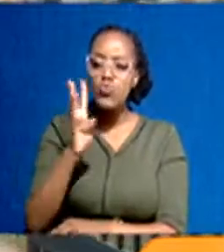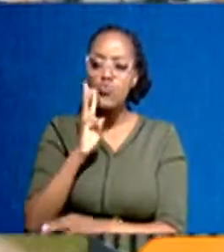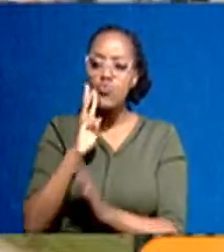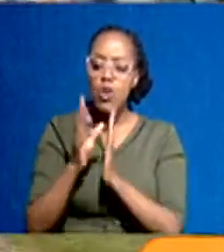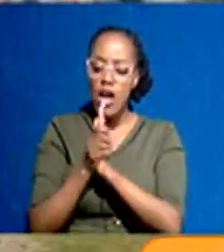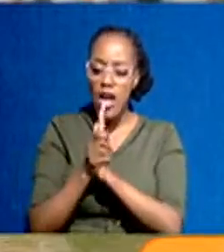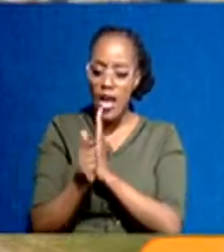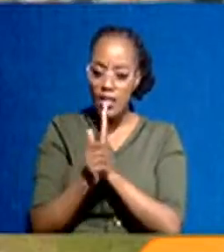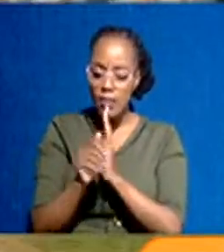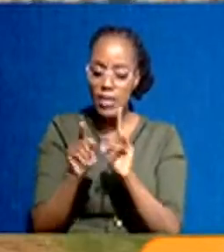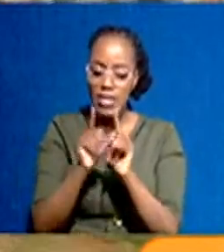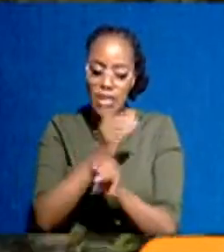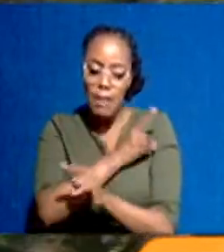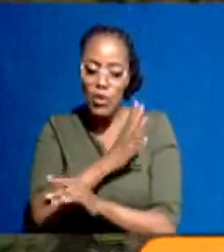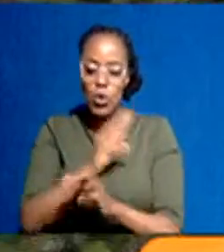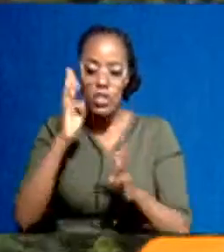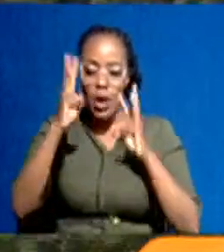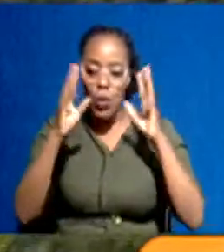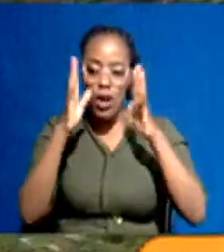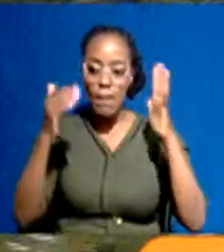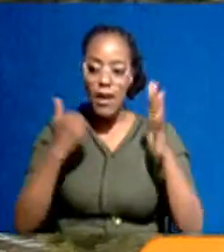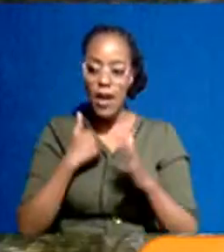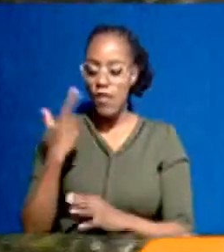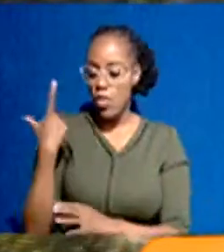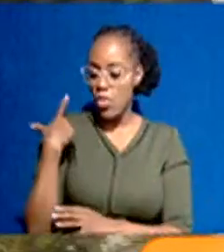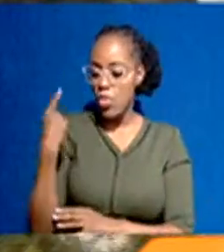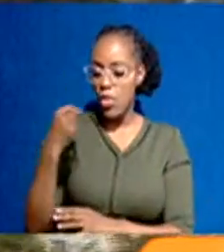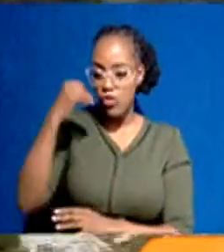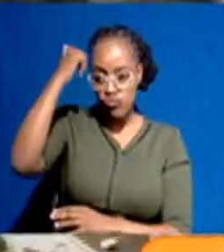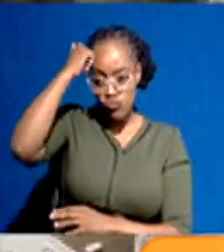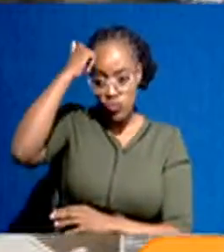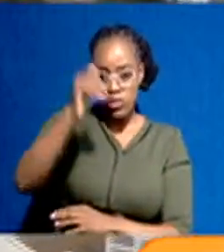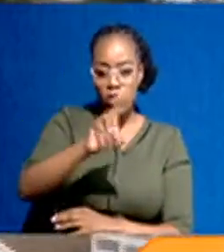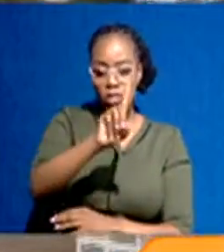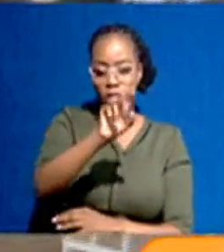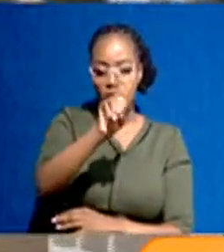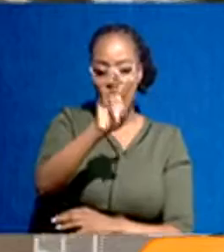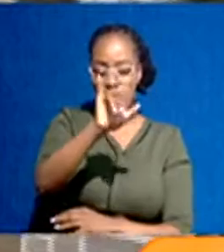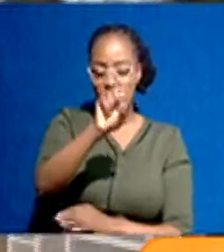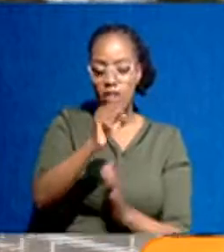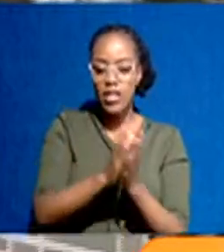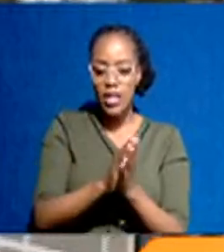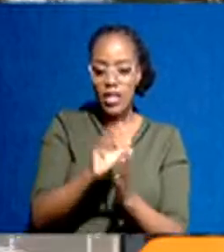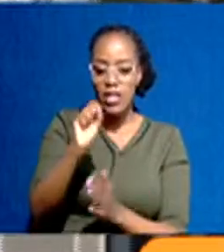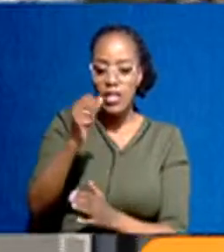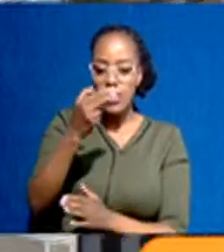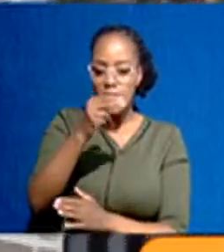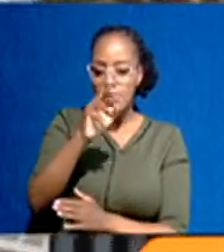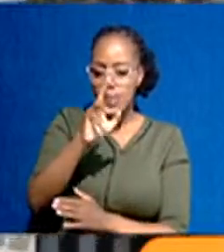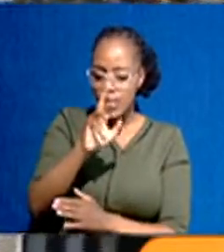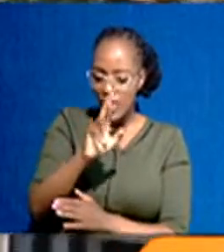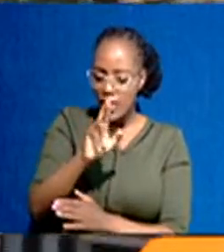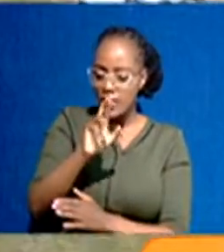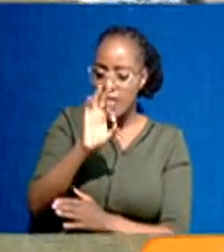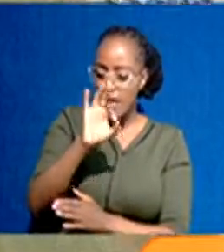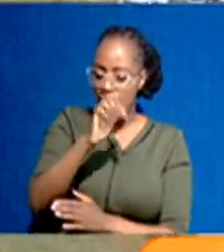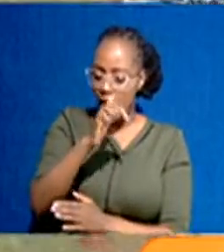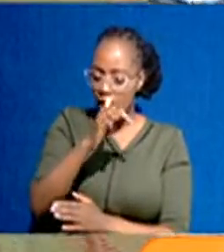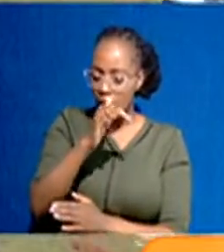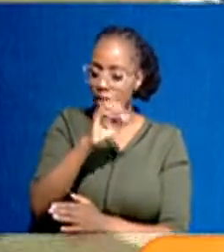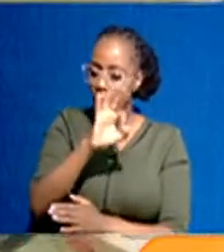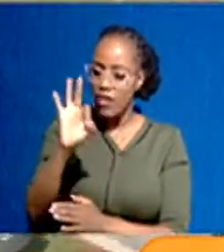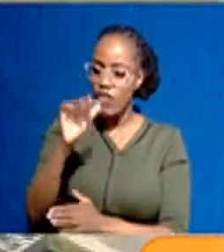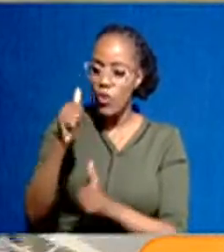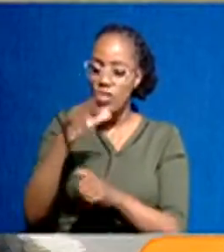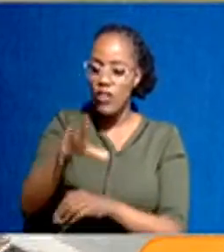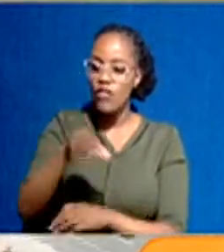Dr. Wangeshi worried. The reason is a study by Davis and Shurtleff in 2021 found in Nairobi and other